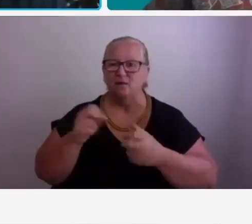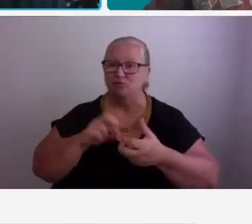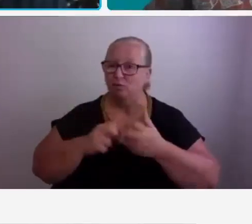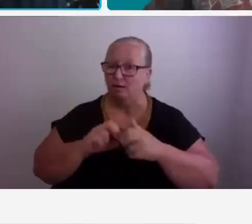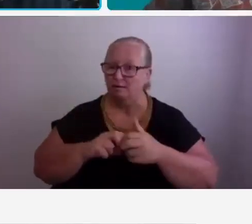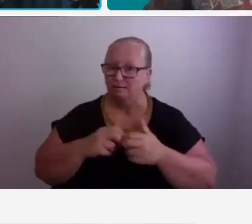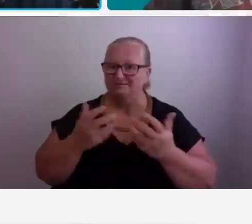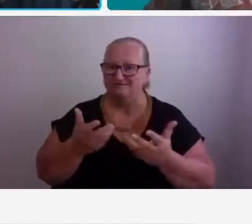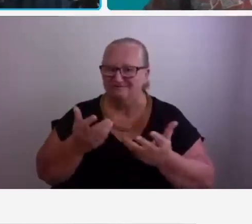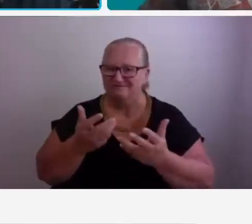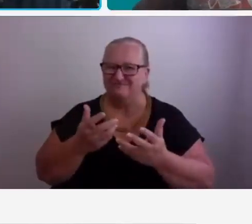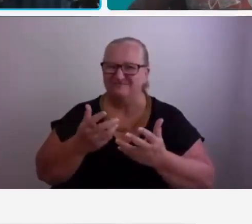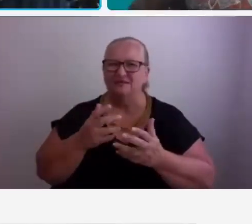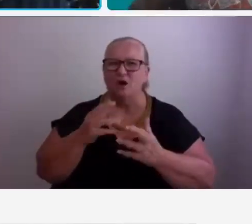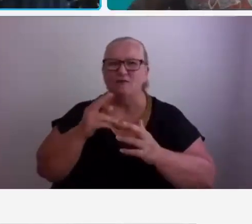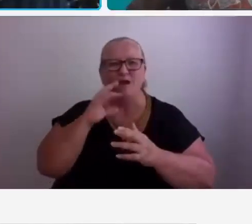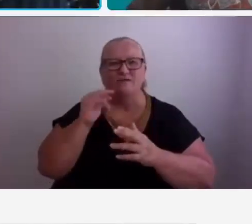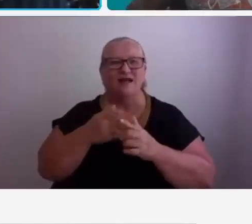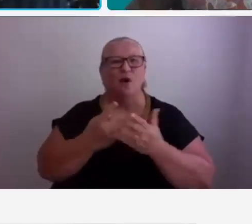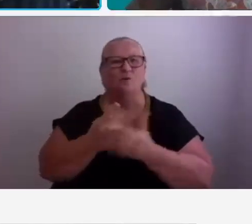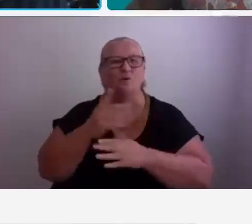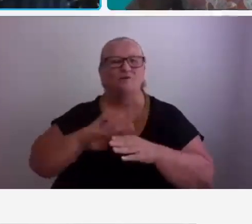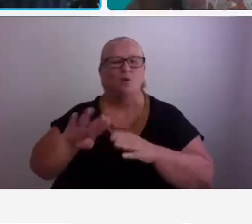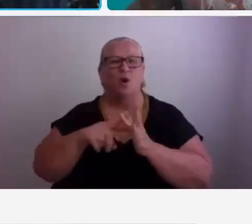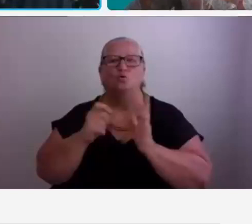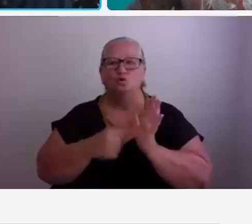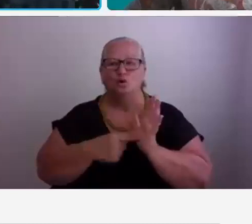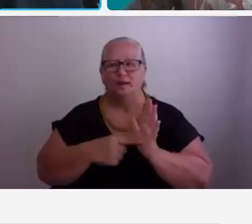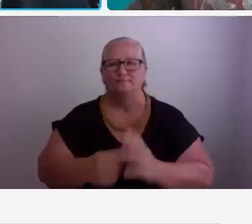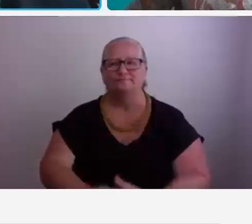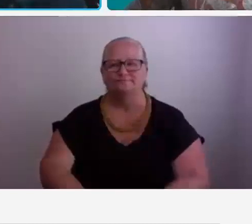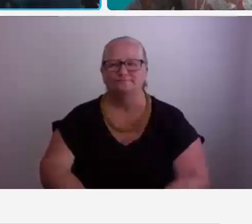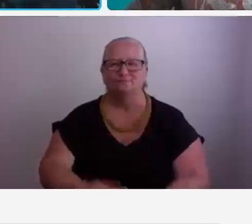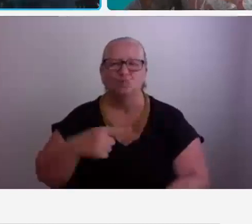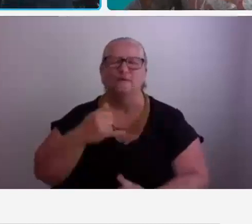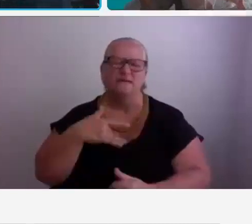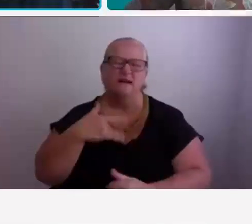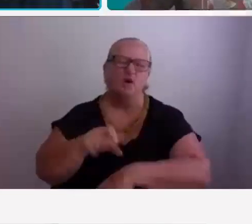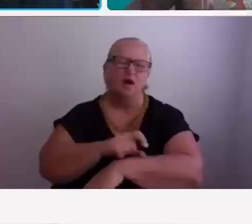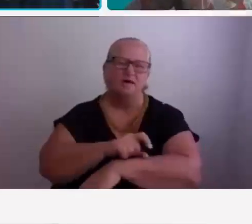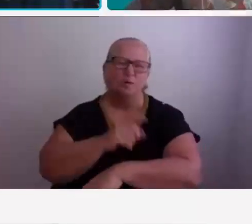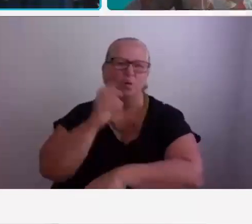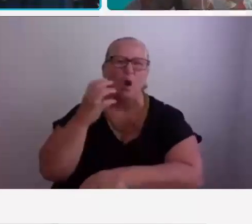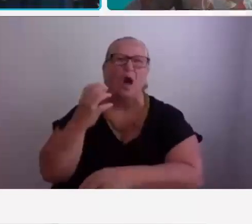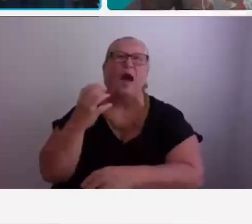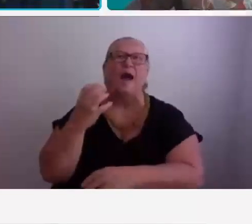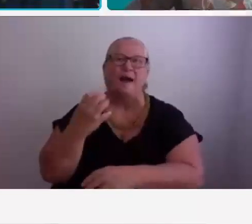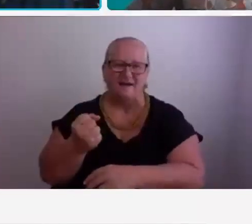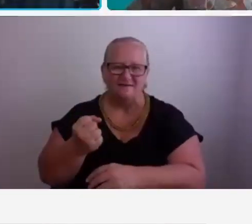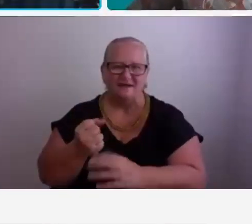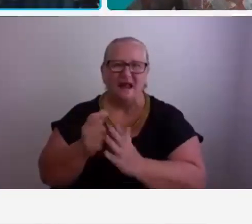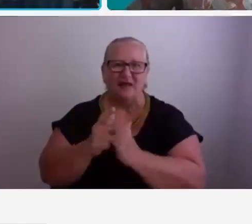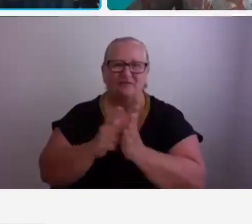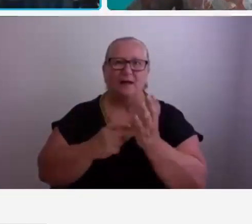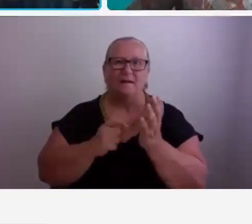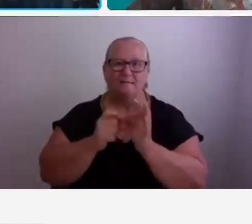are other chances before October to have the legislation passed. So we're pretty confident that we'll have legislative backing for the scheme, but we